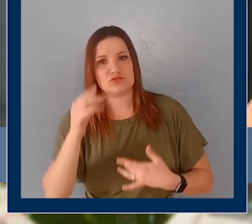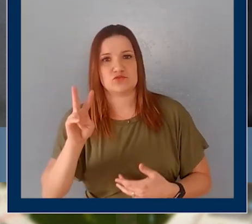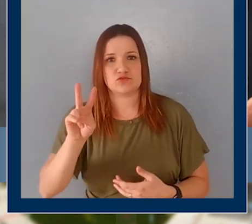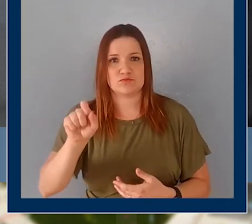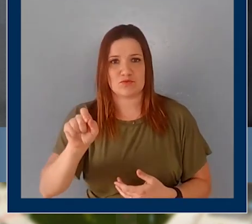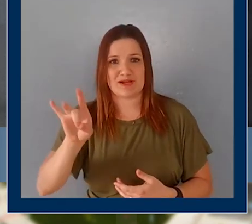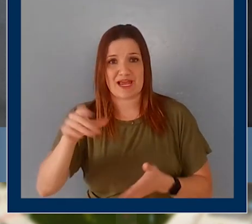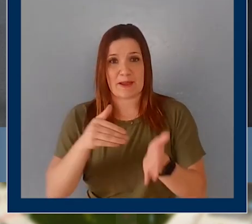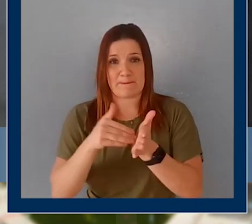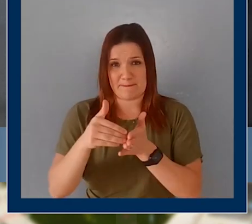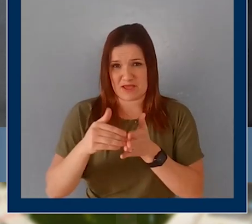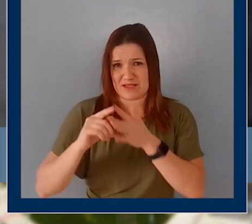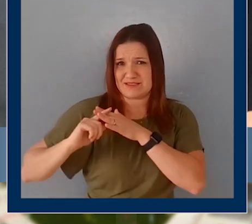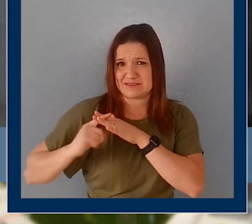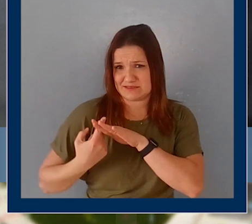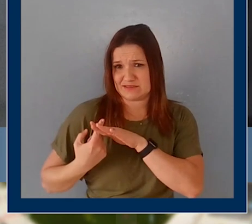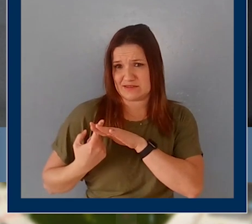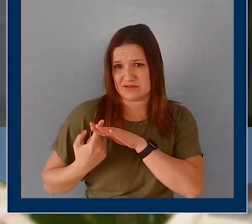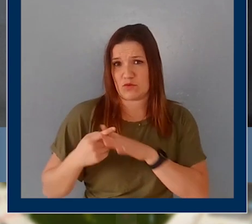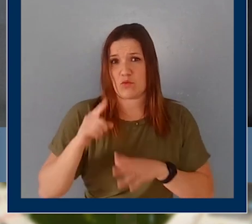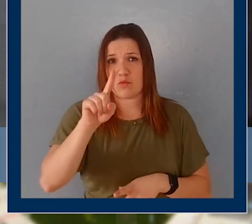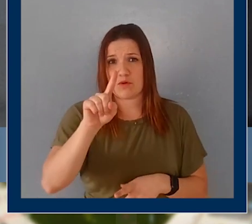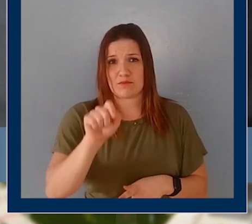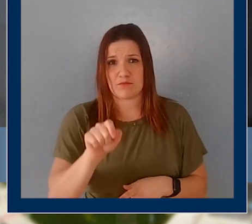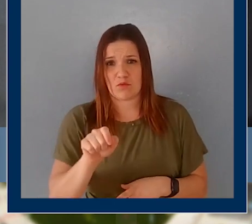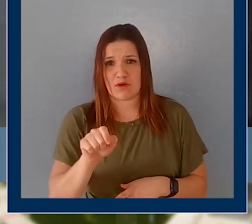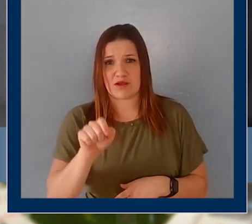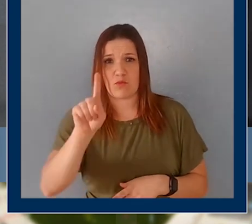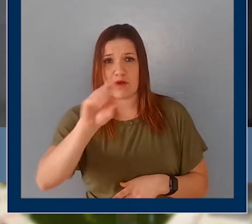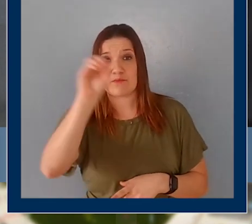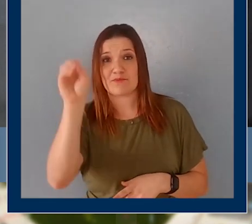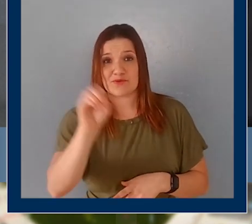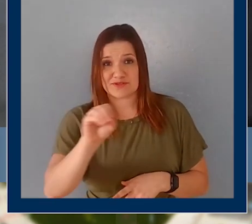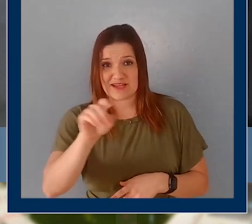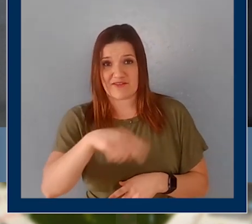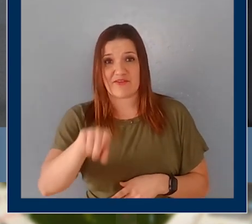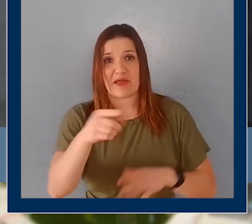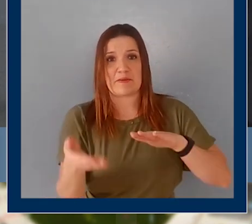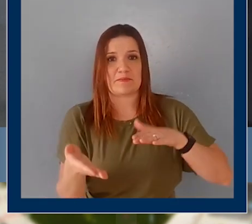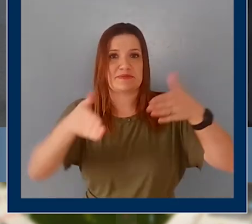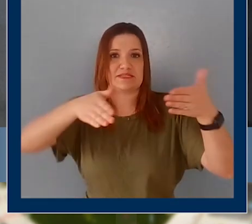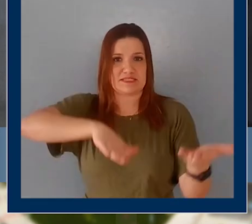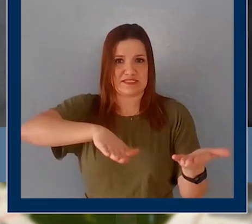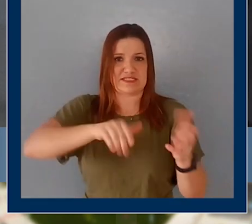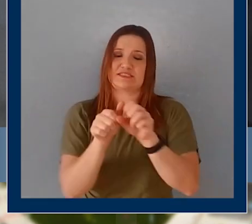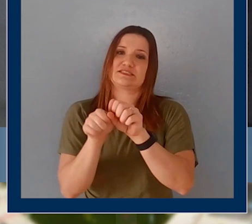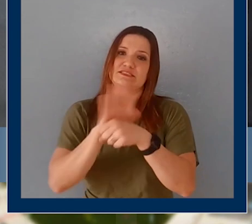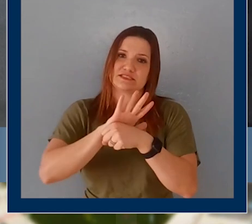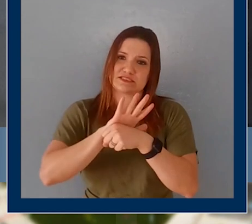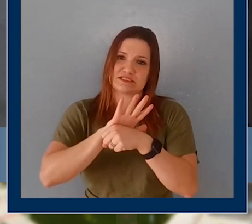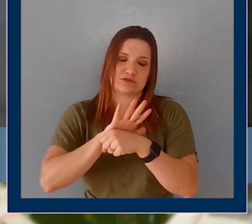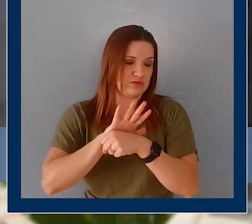the previous 14-day period. So we're definitely experiencing a spike on top of a spike at the